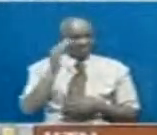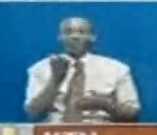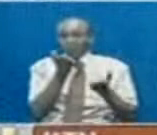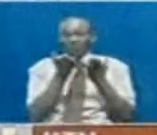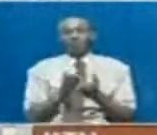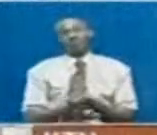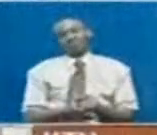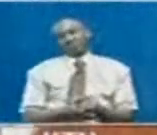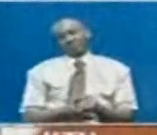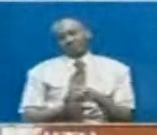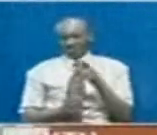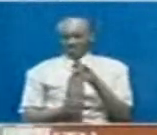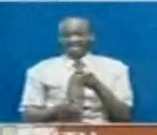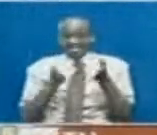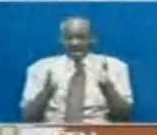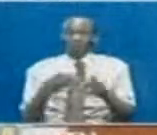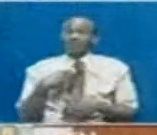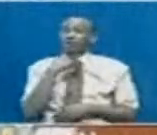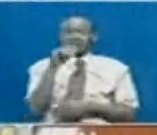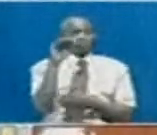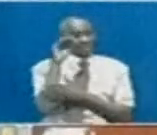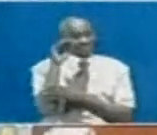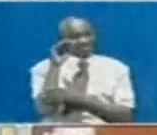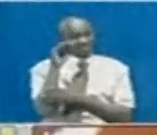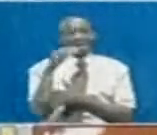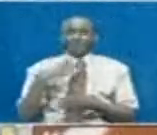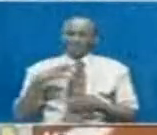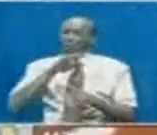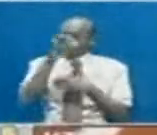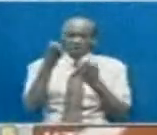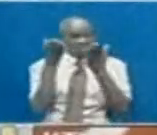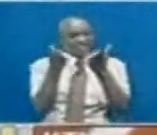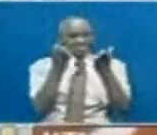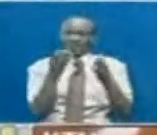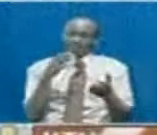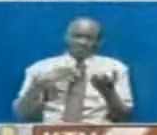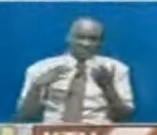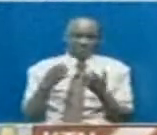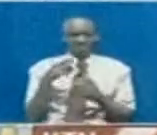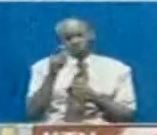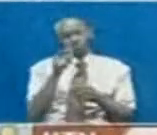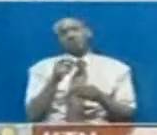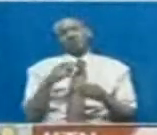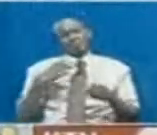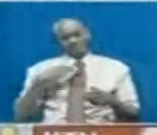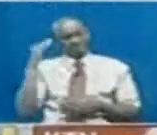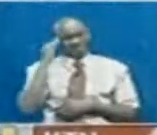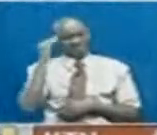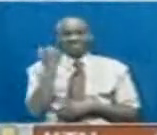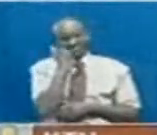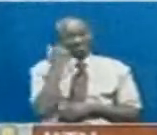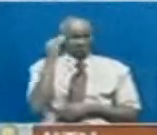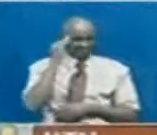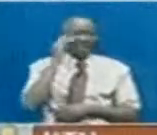want to use this opportunity to appeal to all of us who may be having relatives who are having mental illness